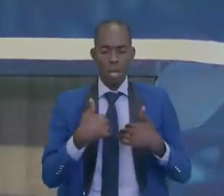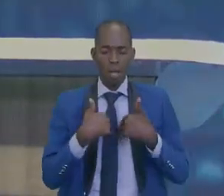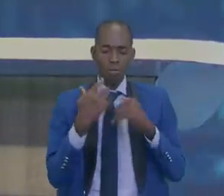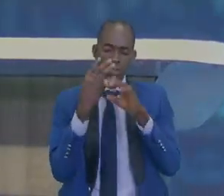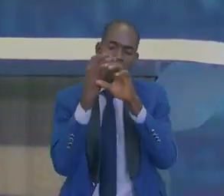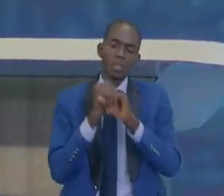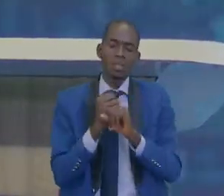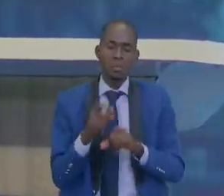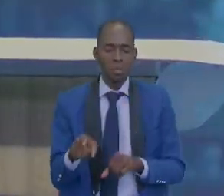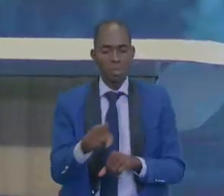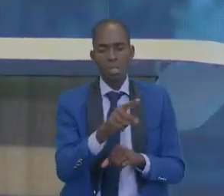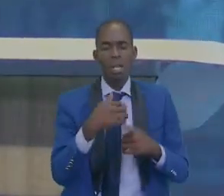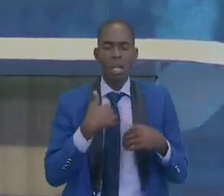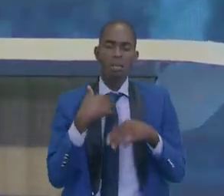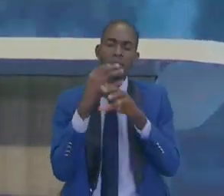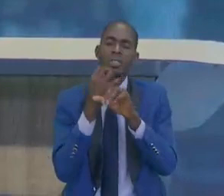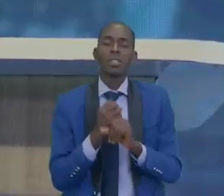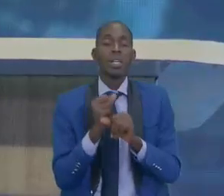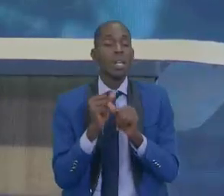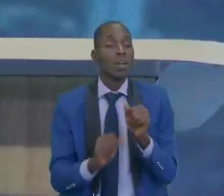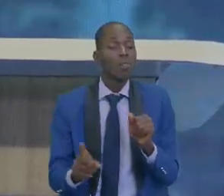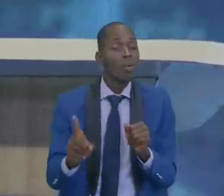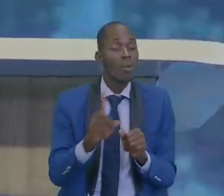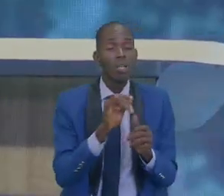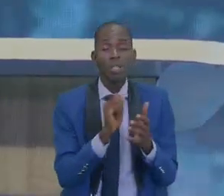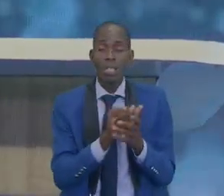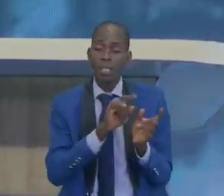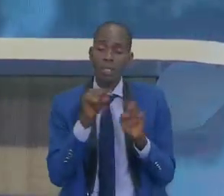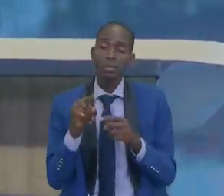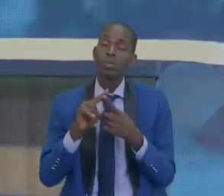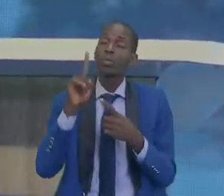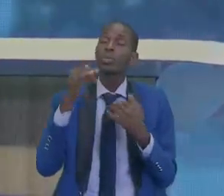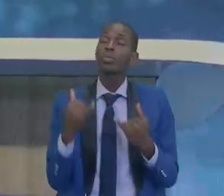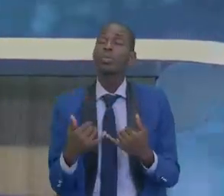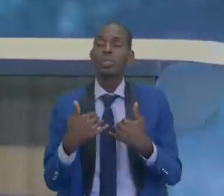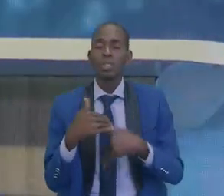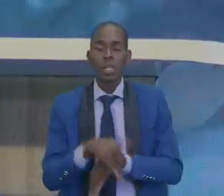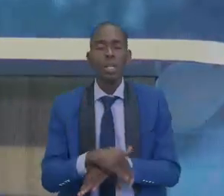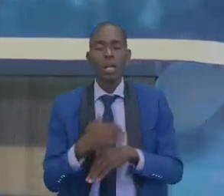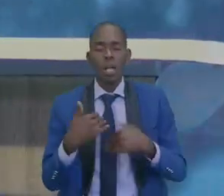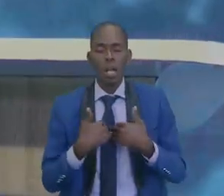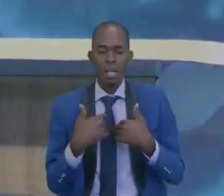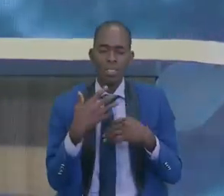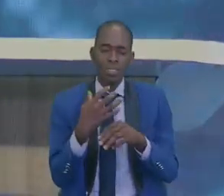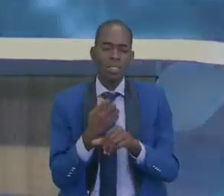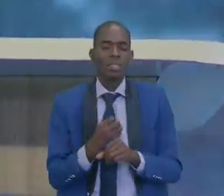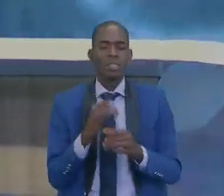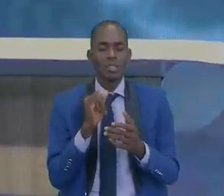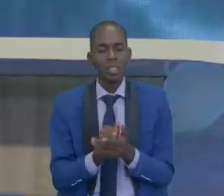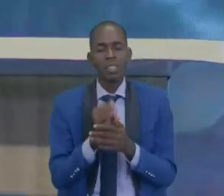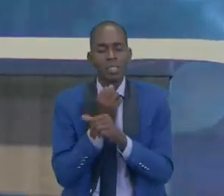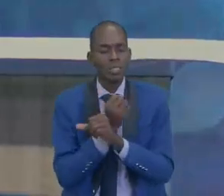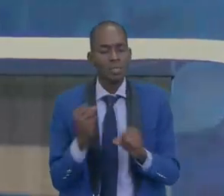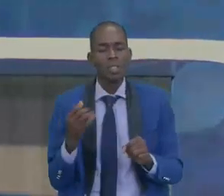have received. Everyone that came to you tonight has received that salvation and